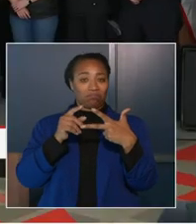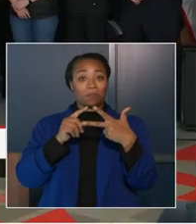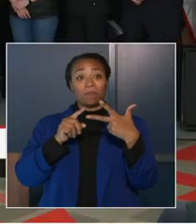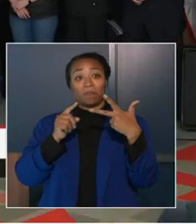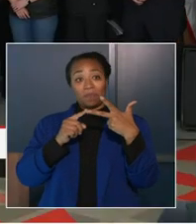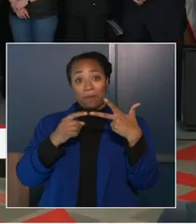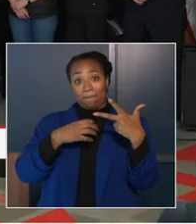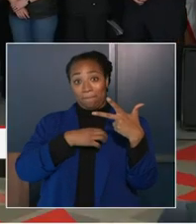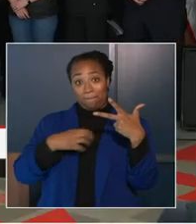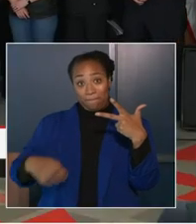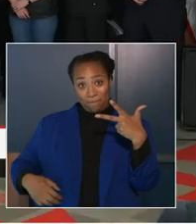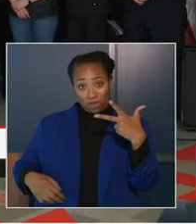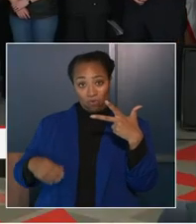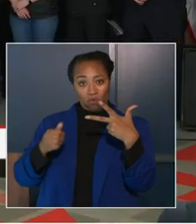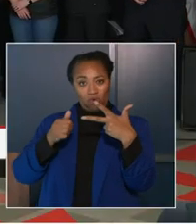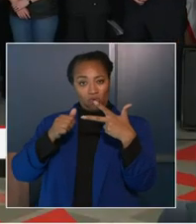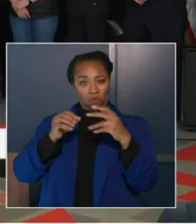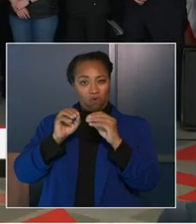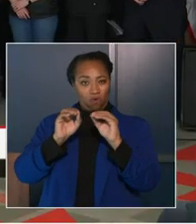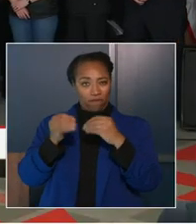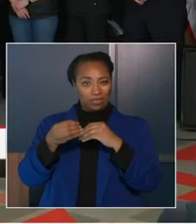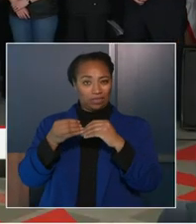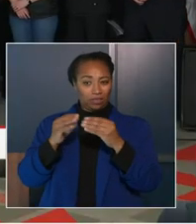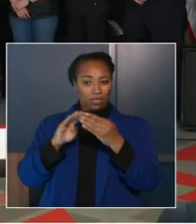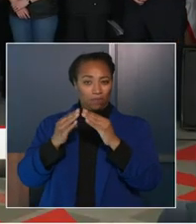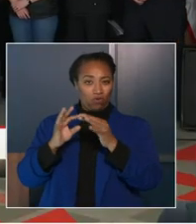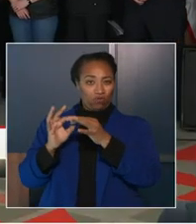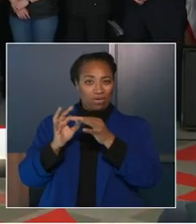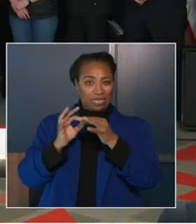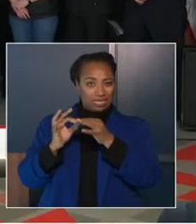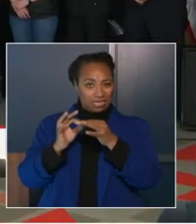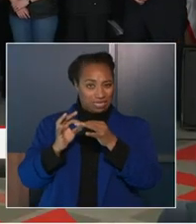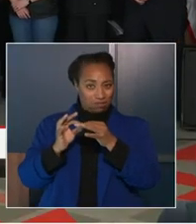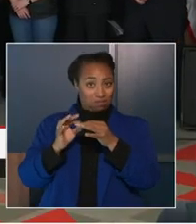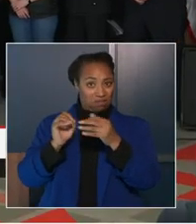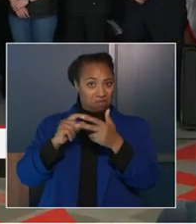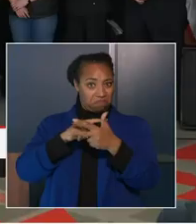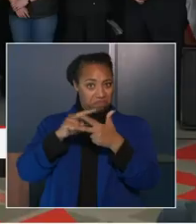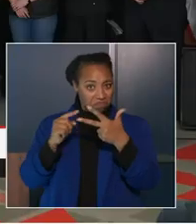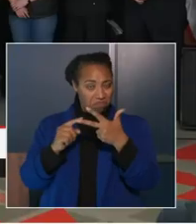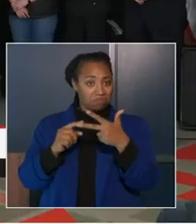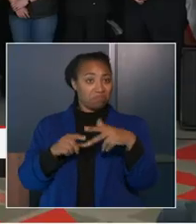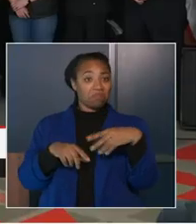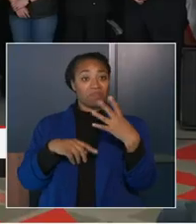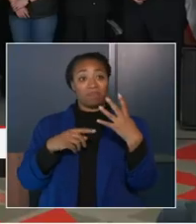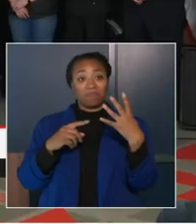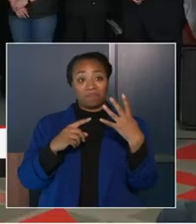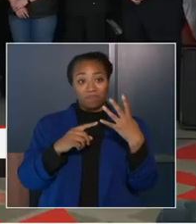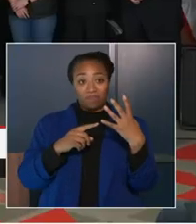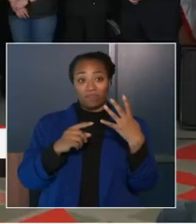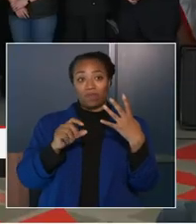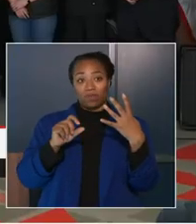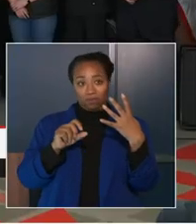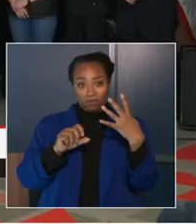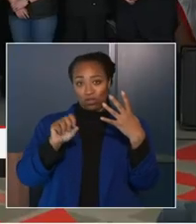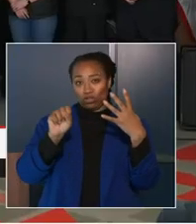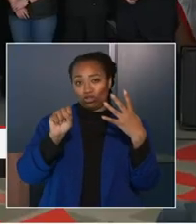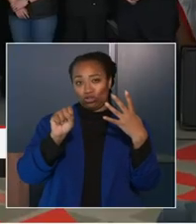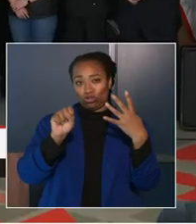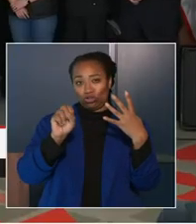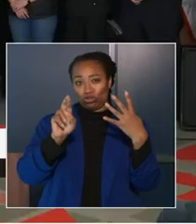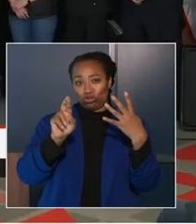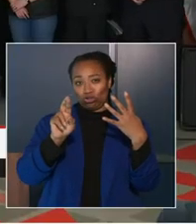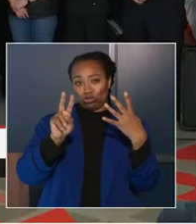Relations, as well as Director Scott from Serve DC, the Chief of Police, Pamela Smith, the Chief of Fire